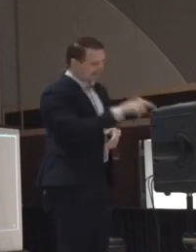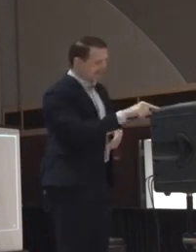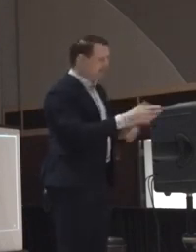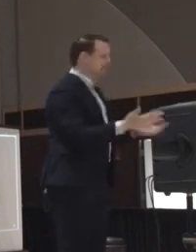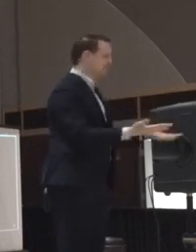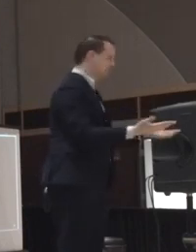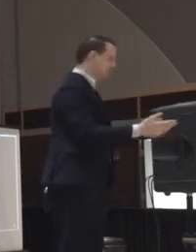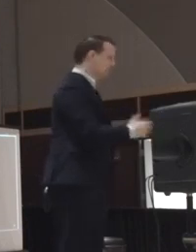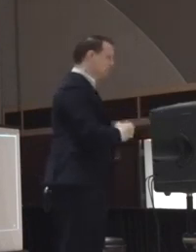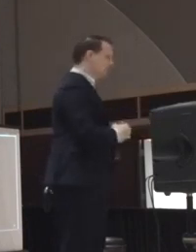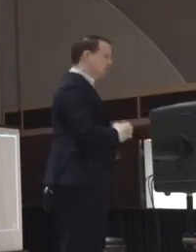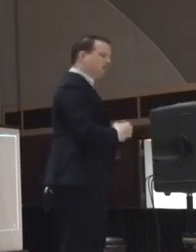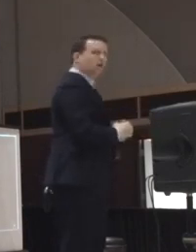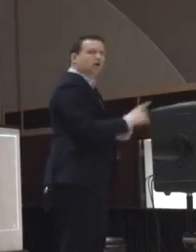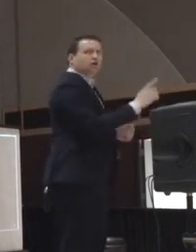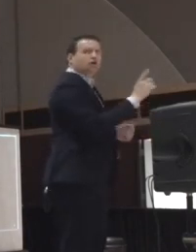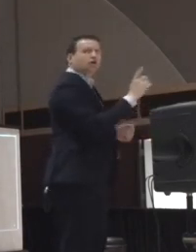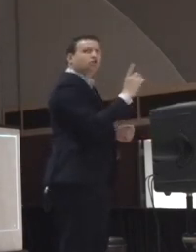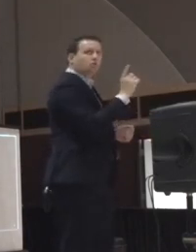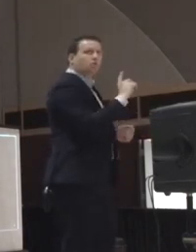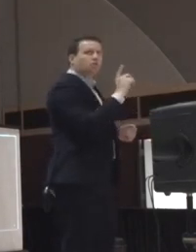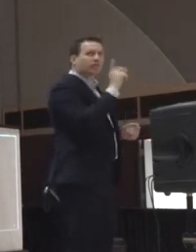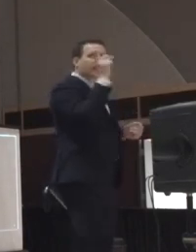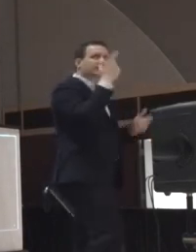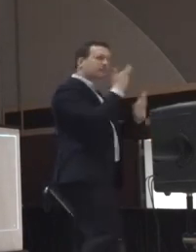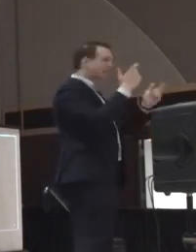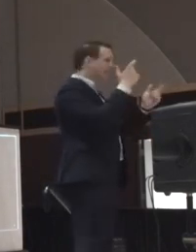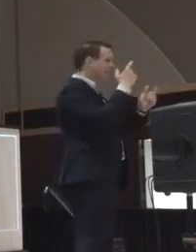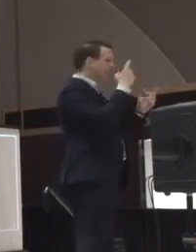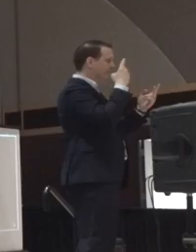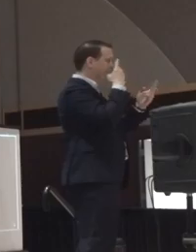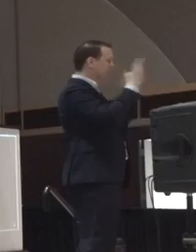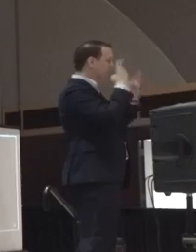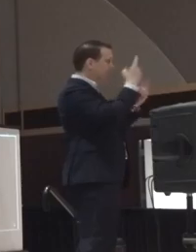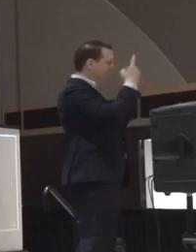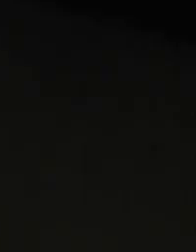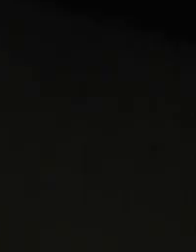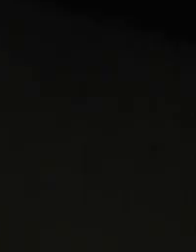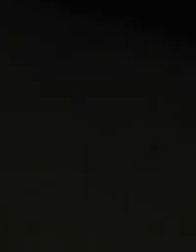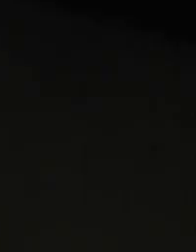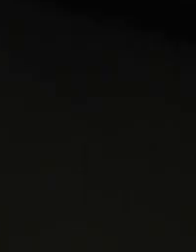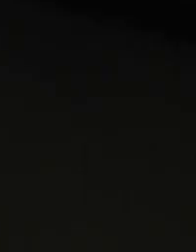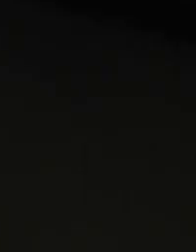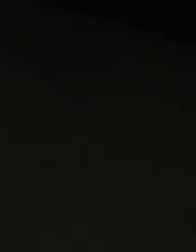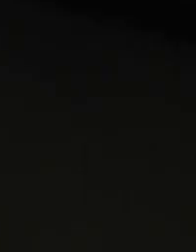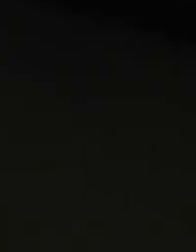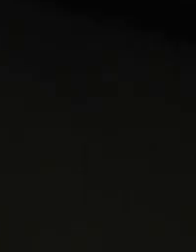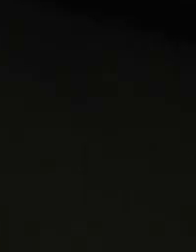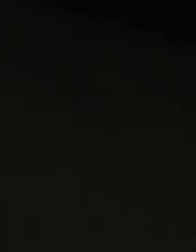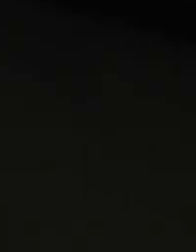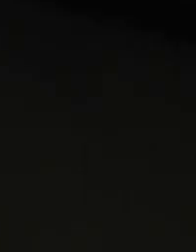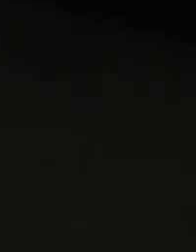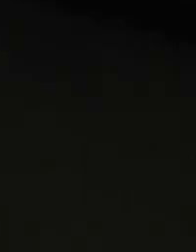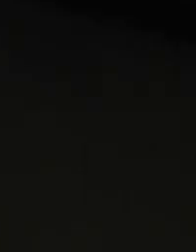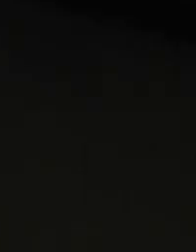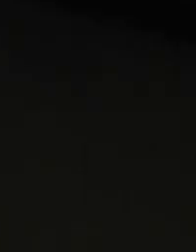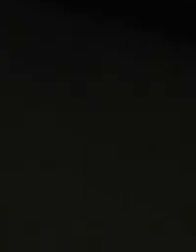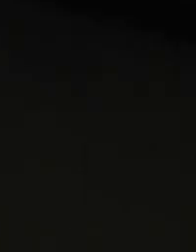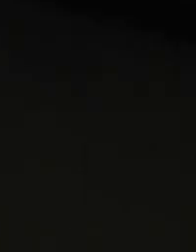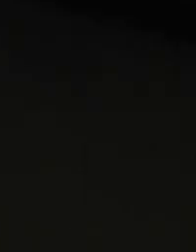else. Well, there's a big visual thinking circuit that I got, nice big one. I like to show those